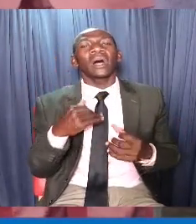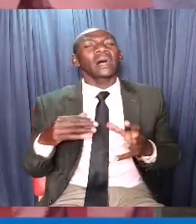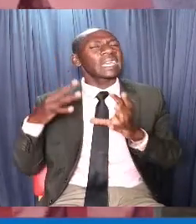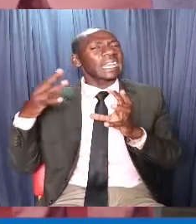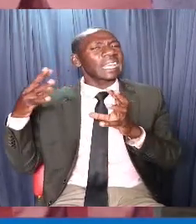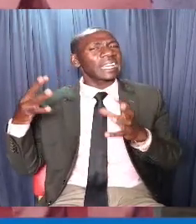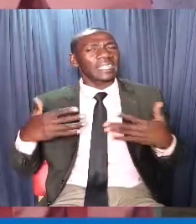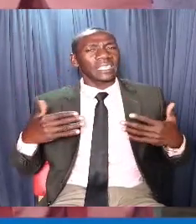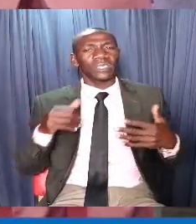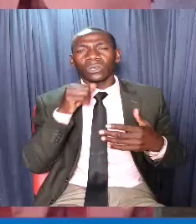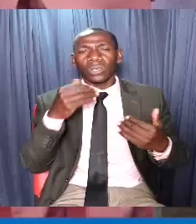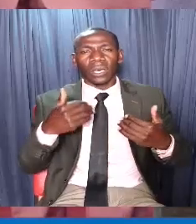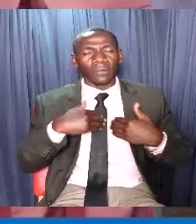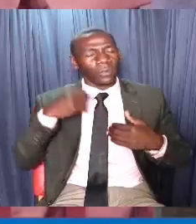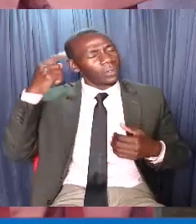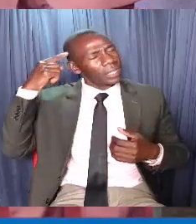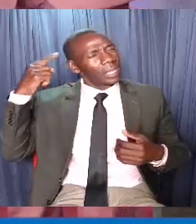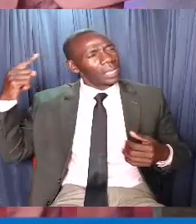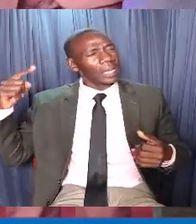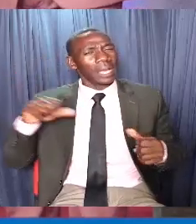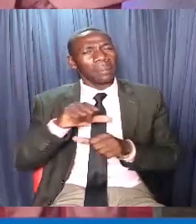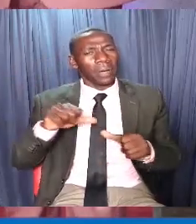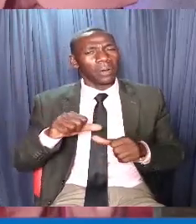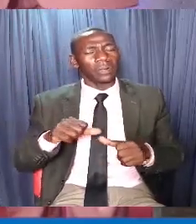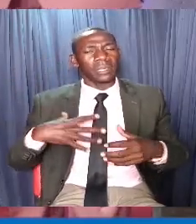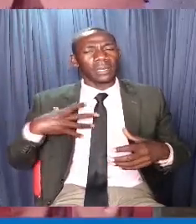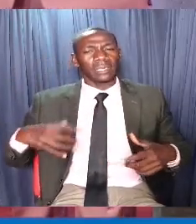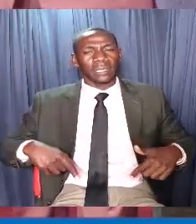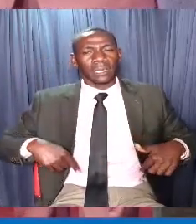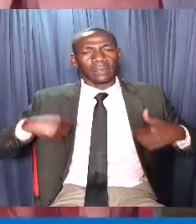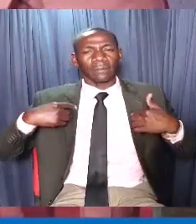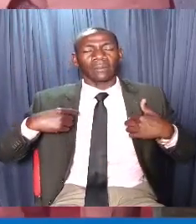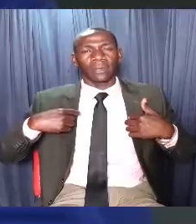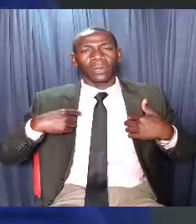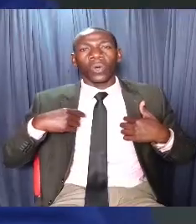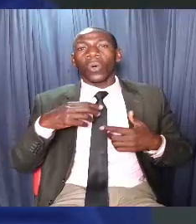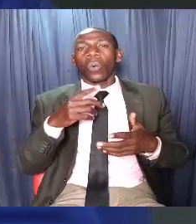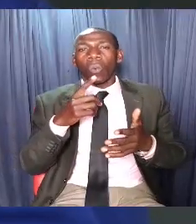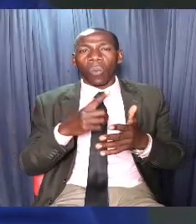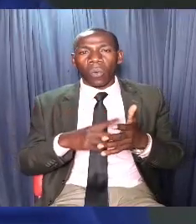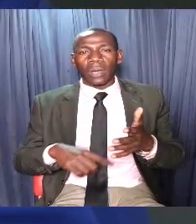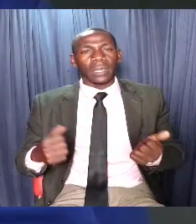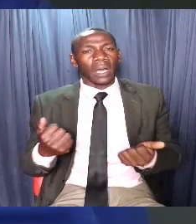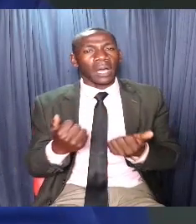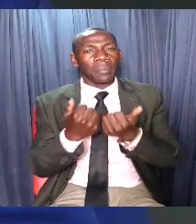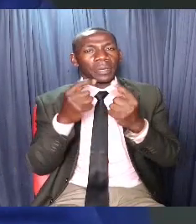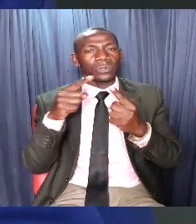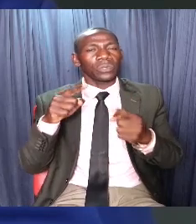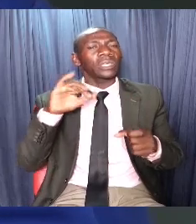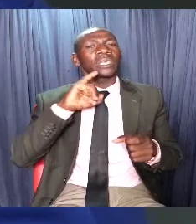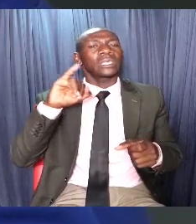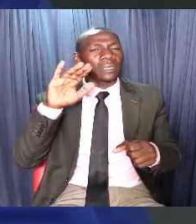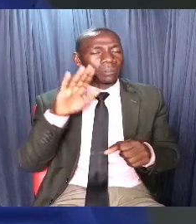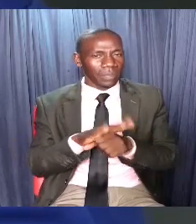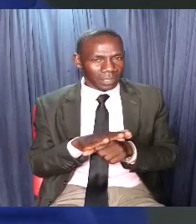full of seeking things you have not reached in life. Na maisha hujayafikia. And the life you have not reached in life. Na yale mmefanywa ni mengi. And whatever I've done to